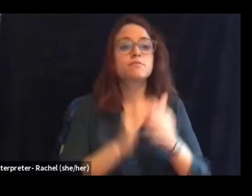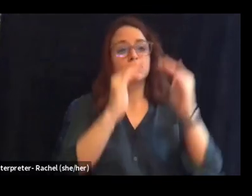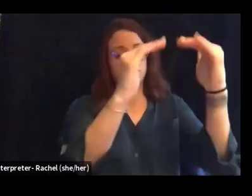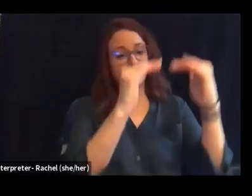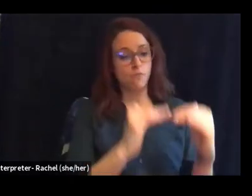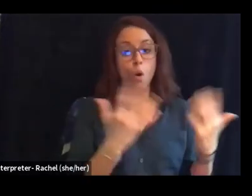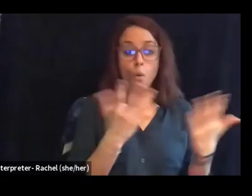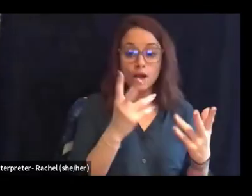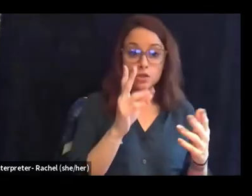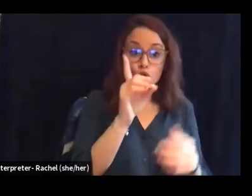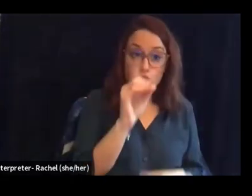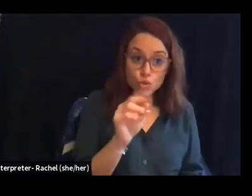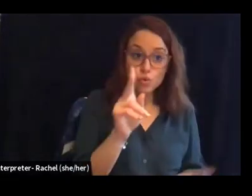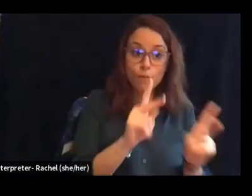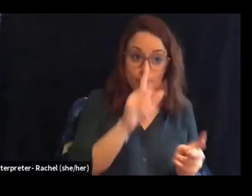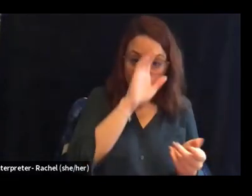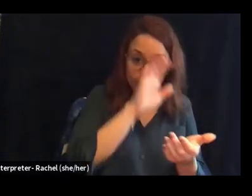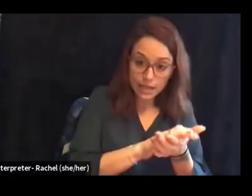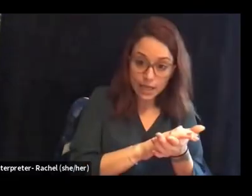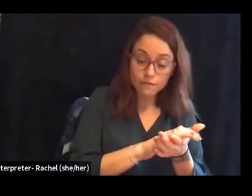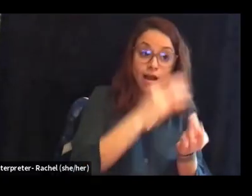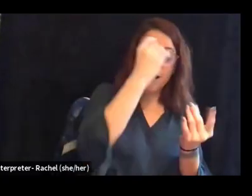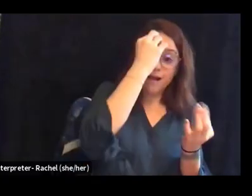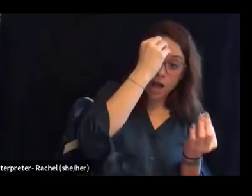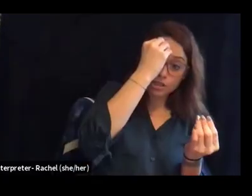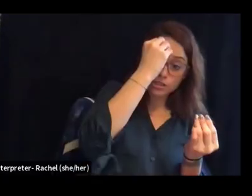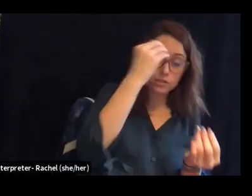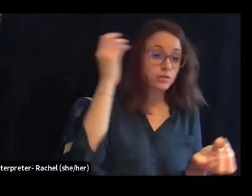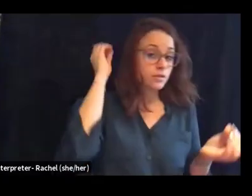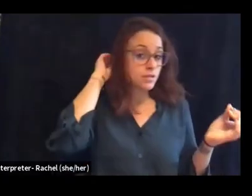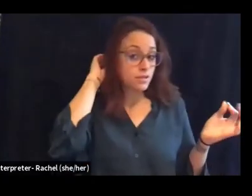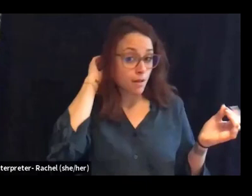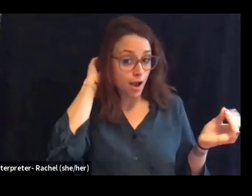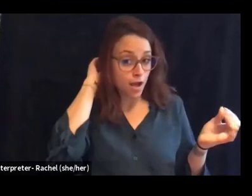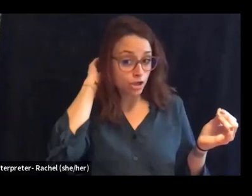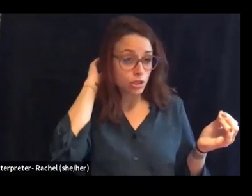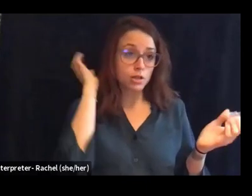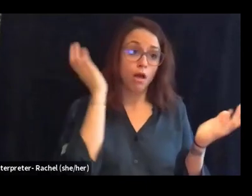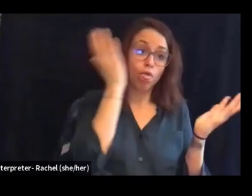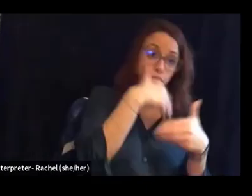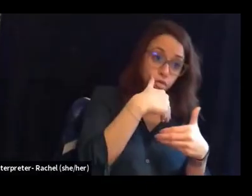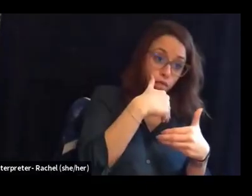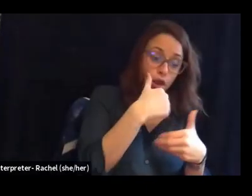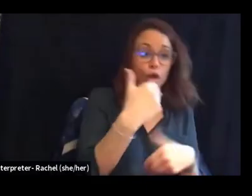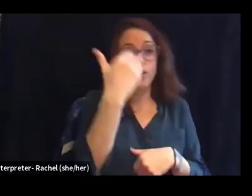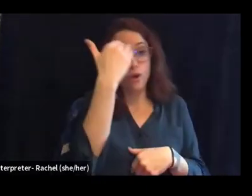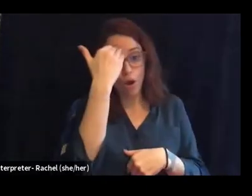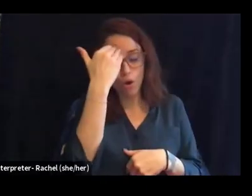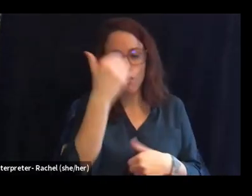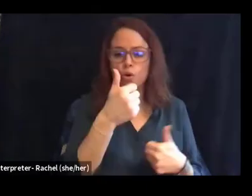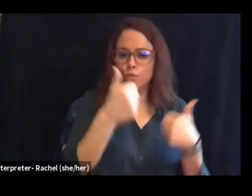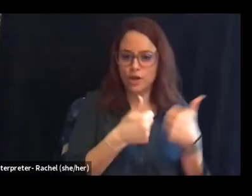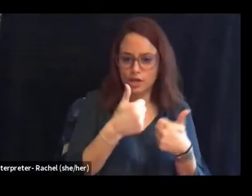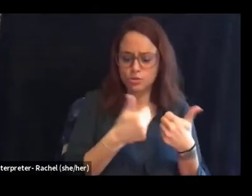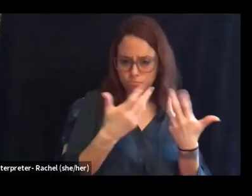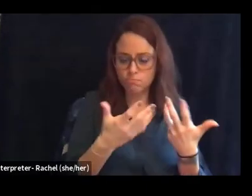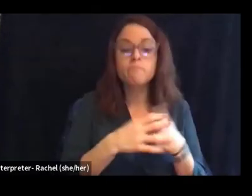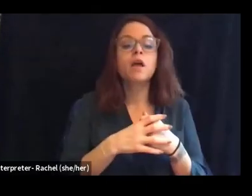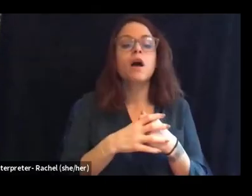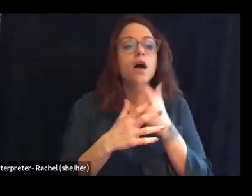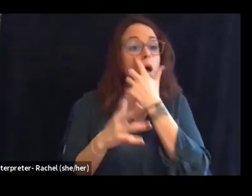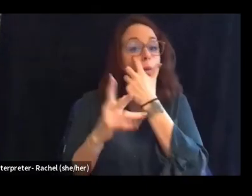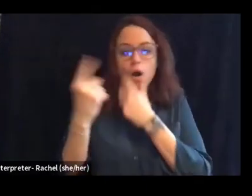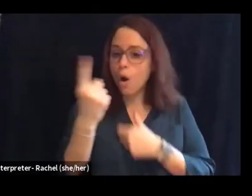whether these beliefs are conscious or subconscious, nothing's done by accident, right? So there's always a belief that's driving people's